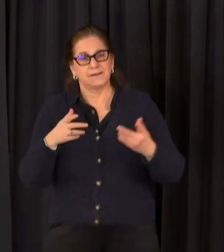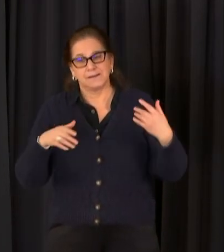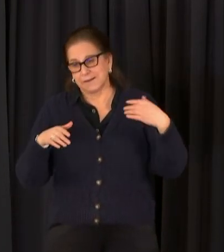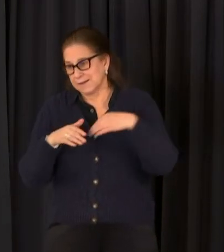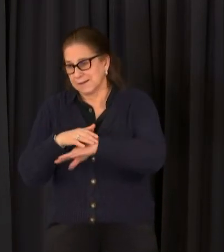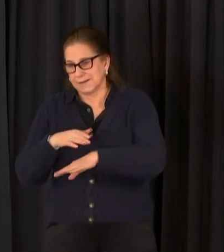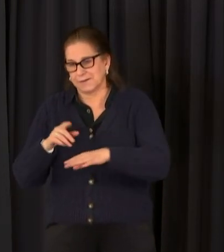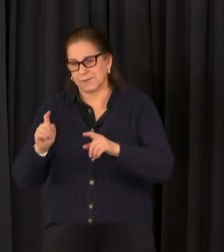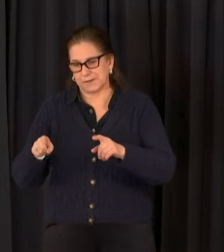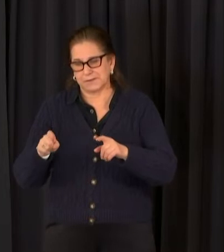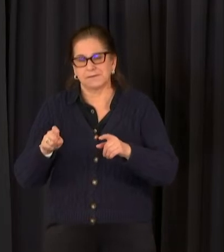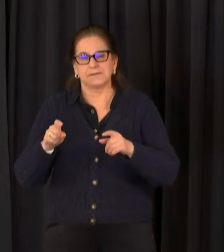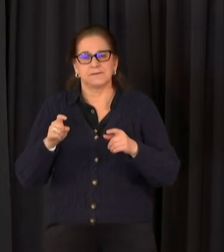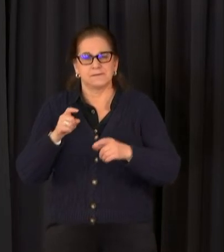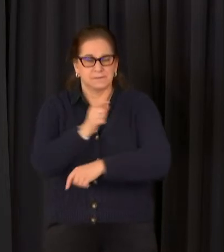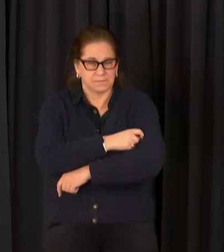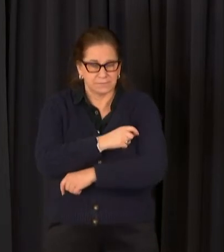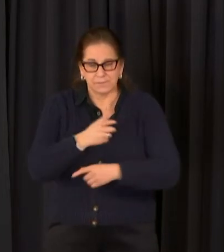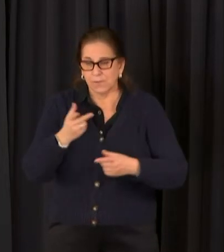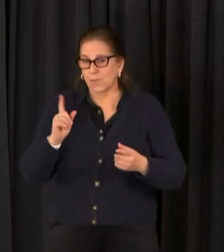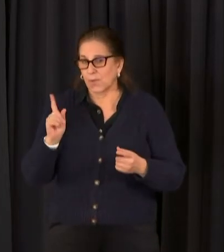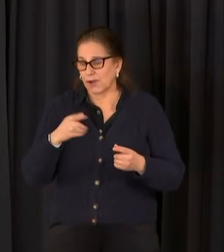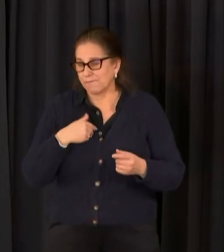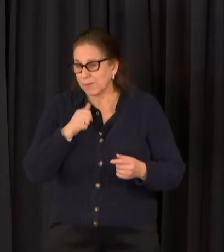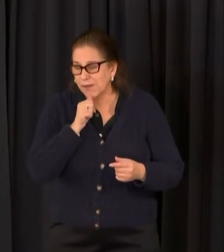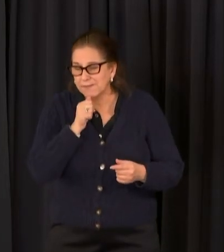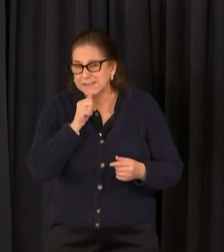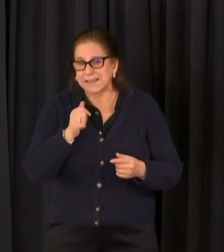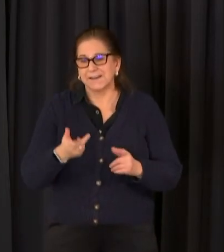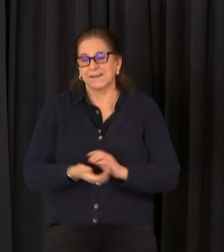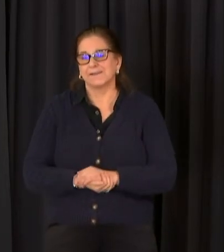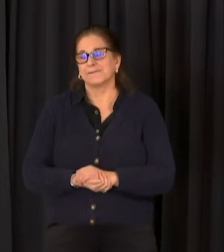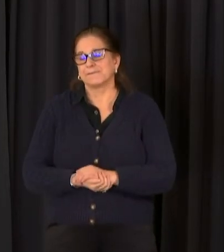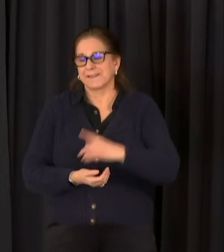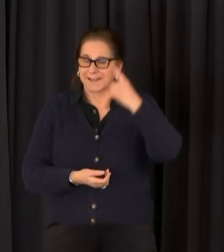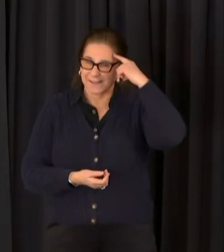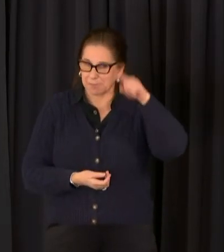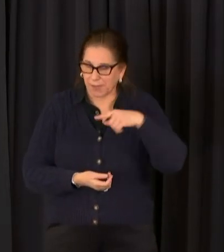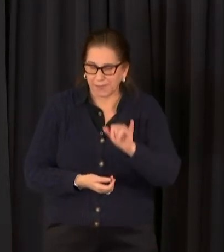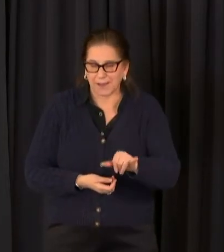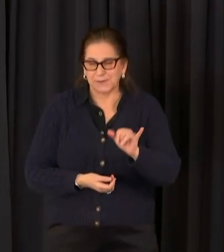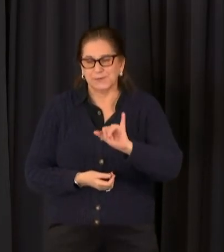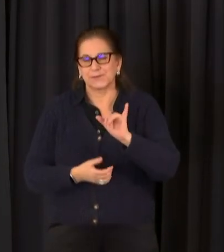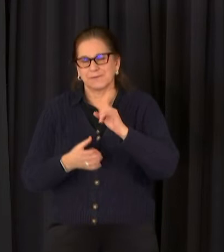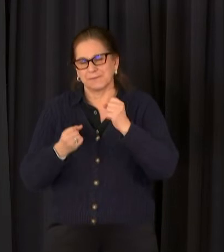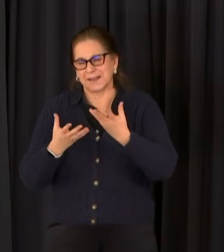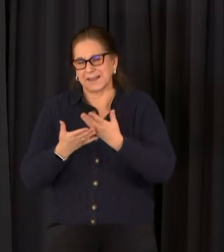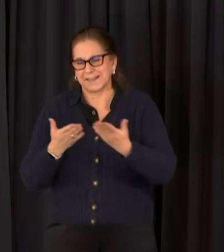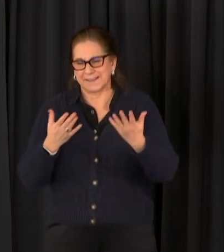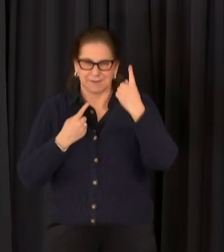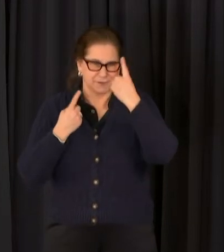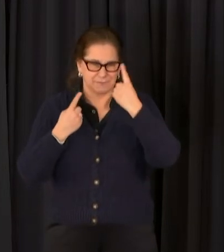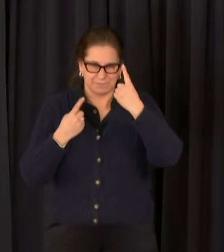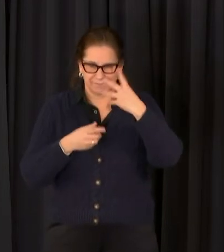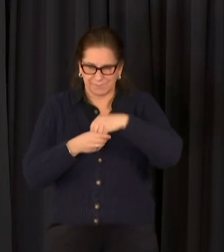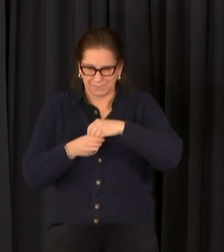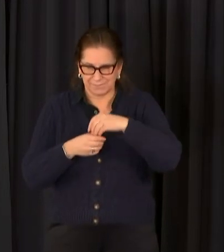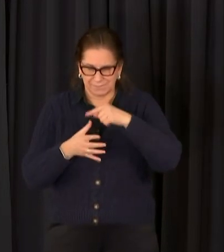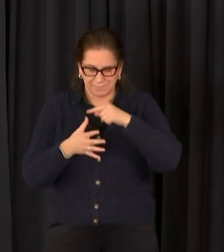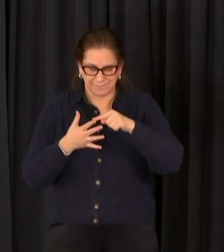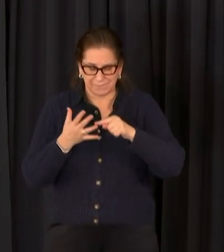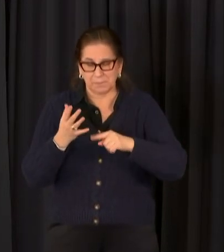with a level of privacy and dignity to some extent, right? Because this is, while it's a very